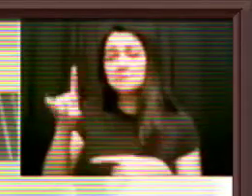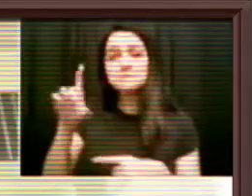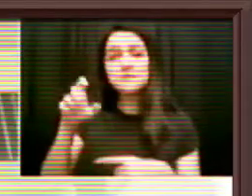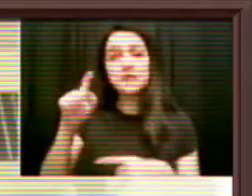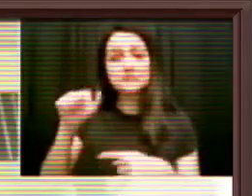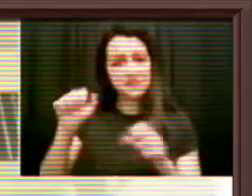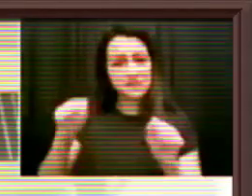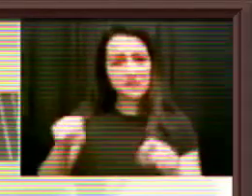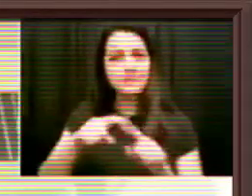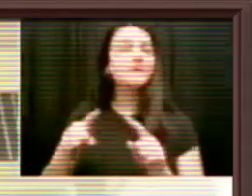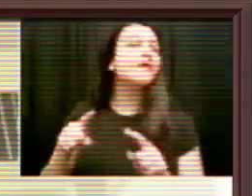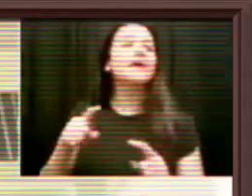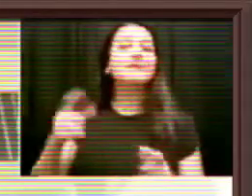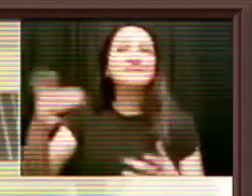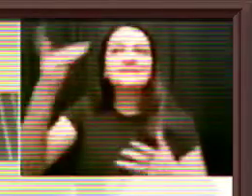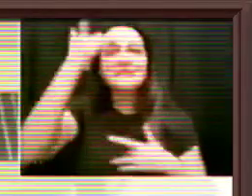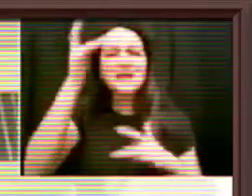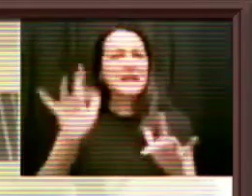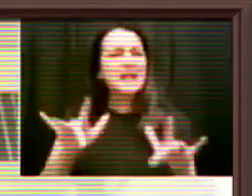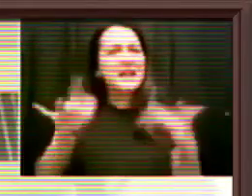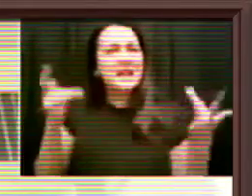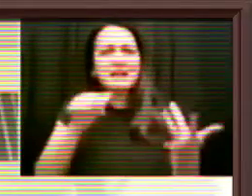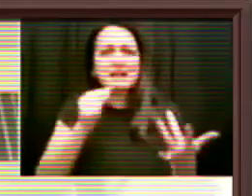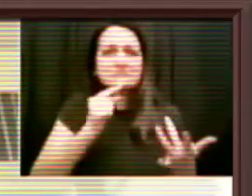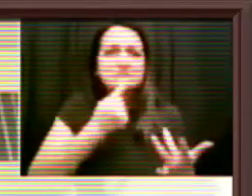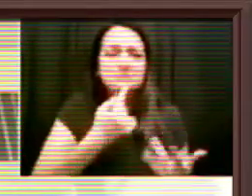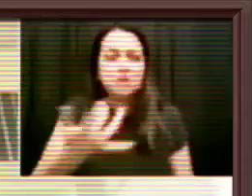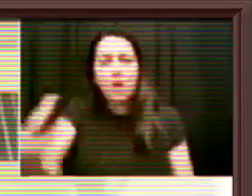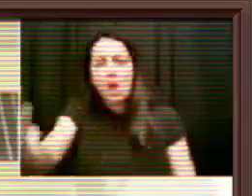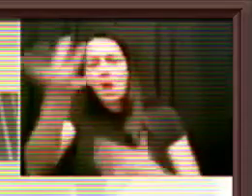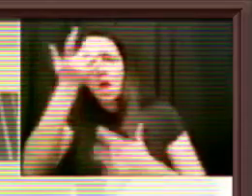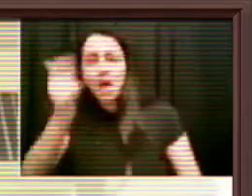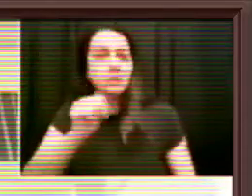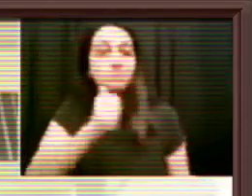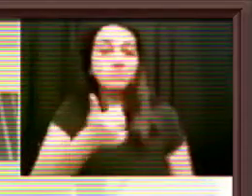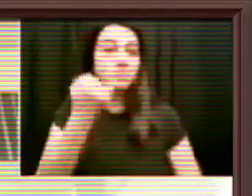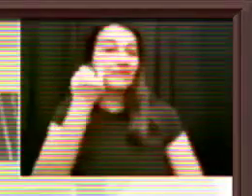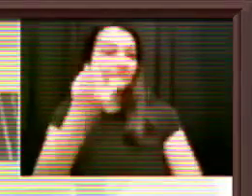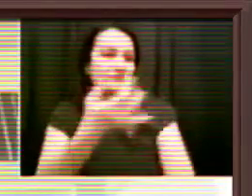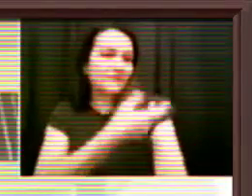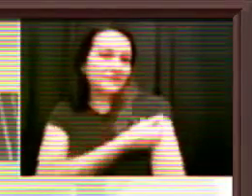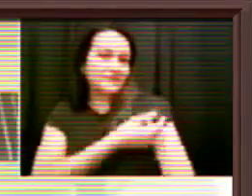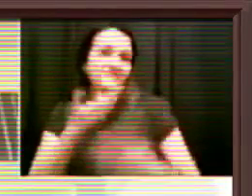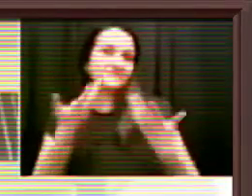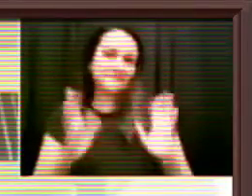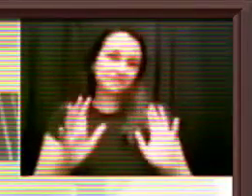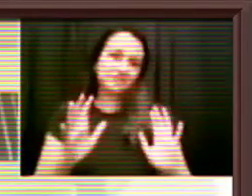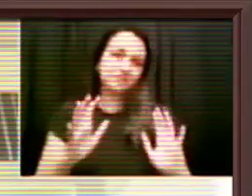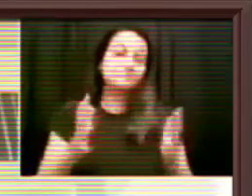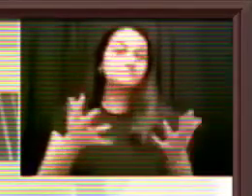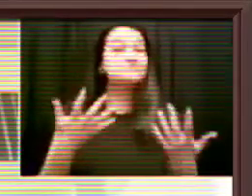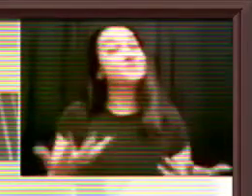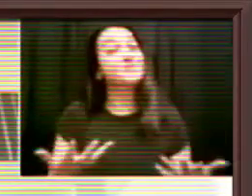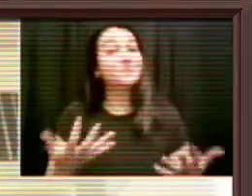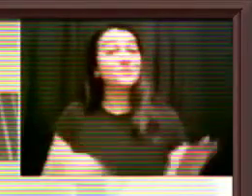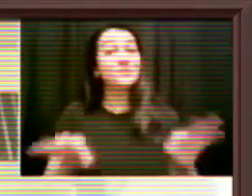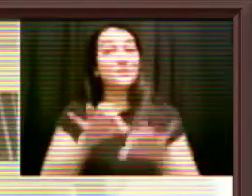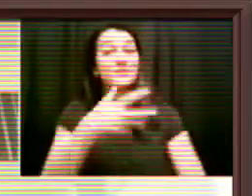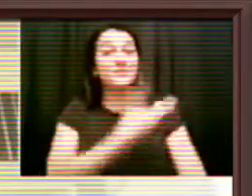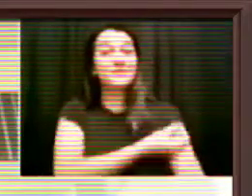you follow that shit. And mainly it's women doing that shit. It's mainly it's women who's drinking the Kool-Aid like